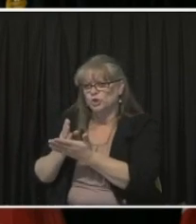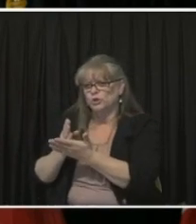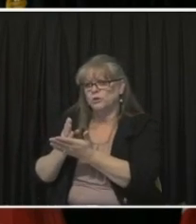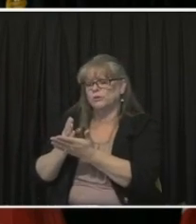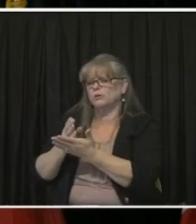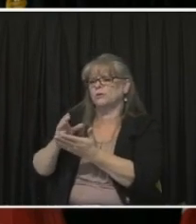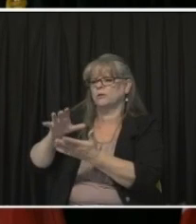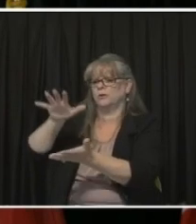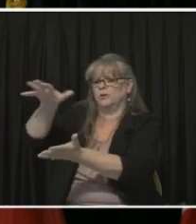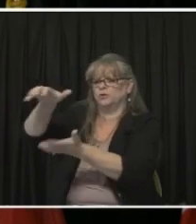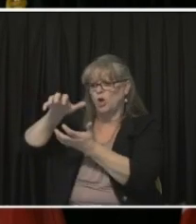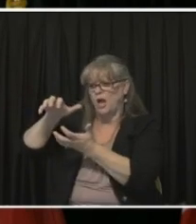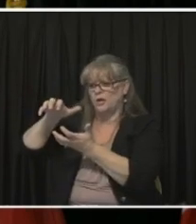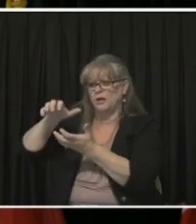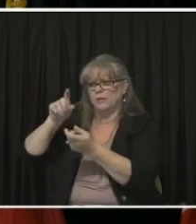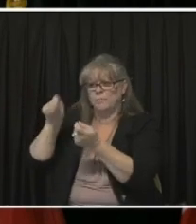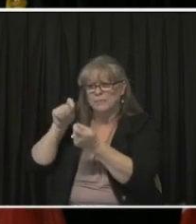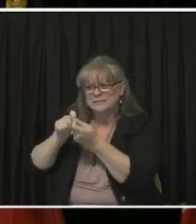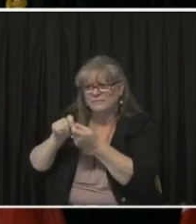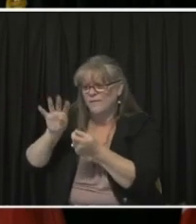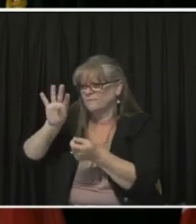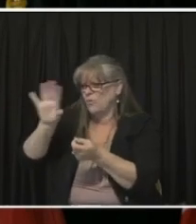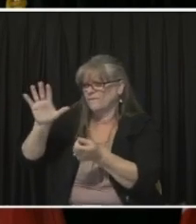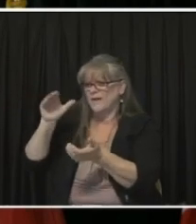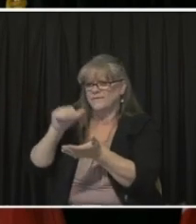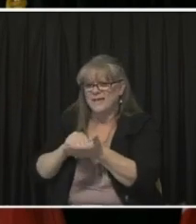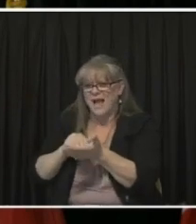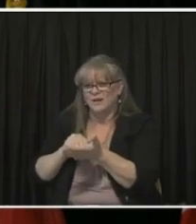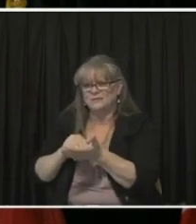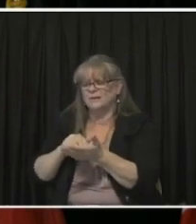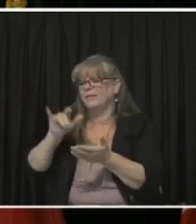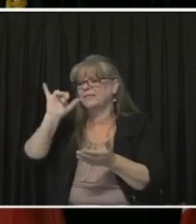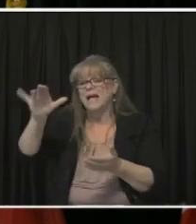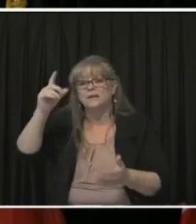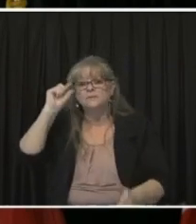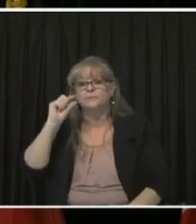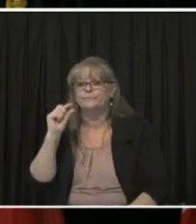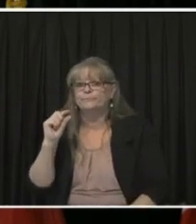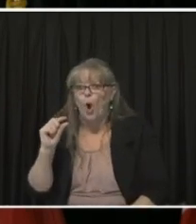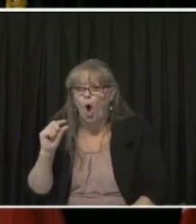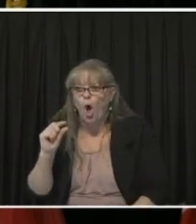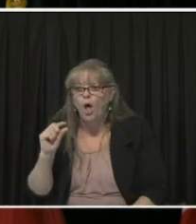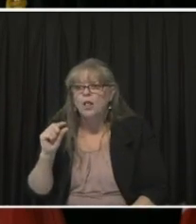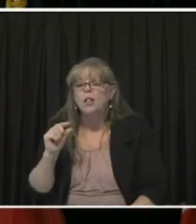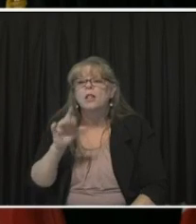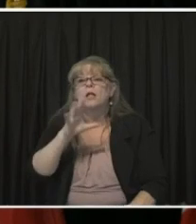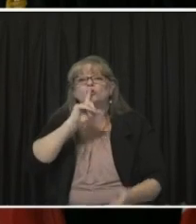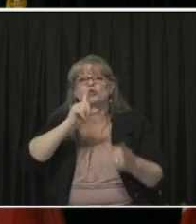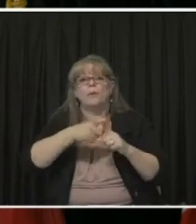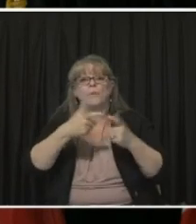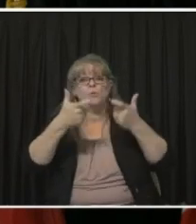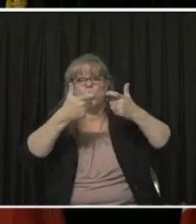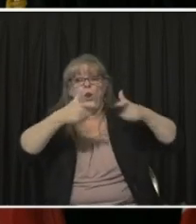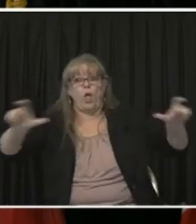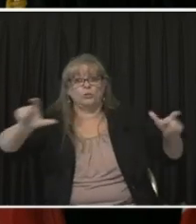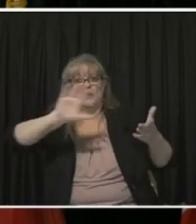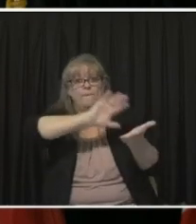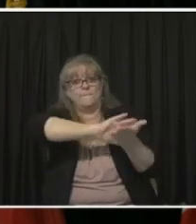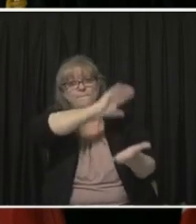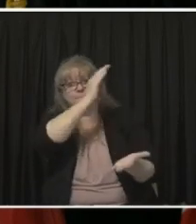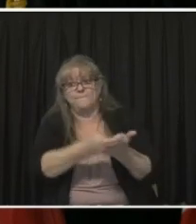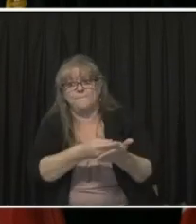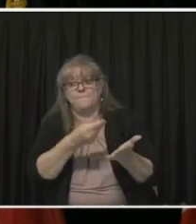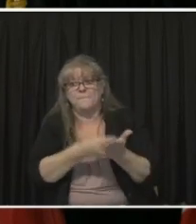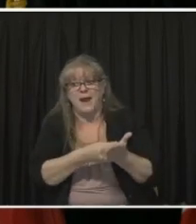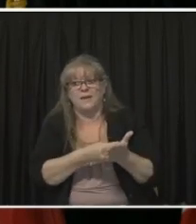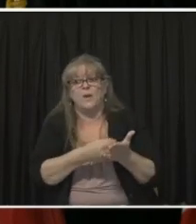amount, $45,000, I was able to give a more optimistic figure. But with the larger things, I just have to defer and say we're waiting on the estimates,